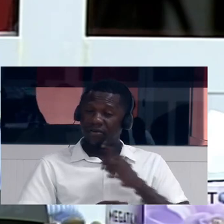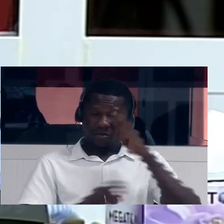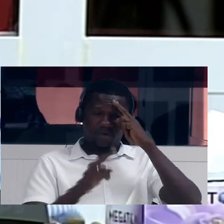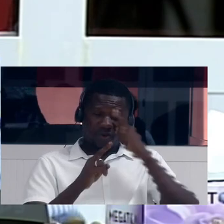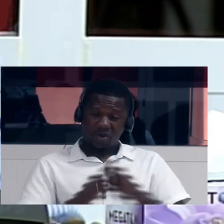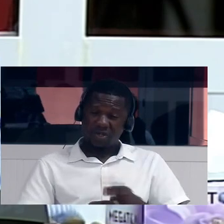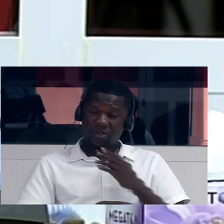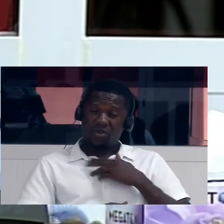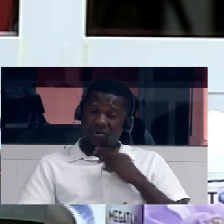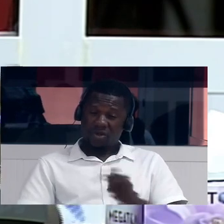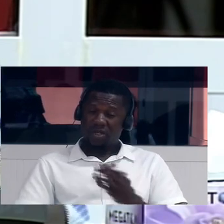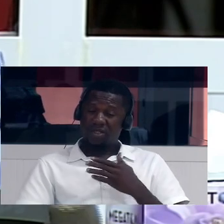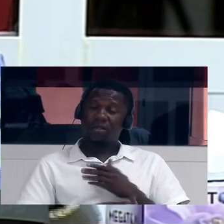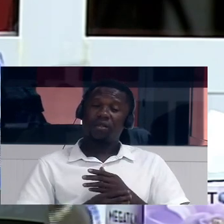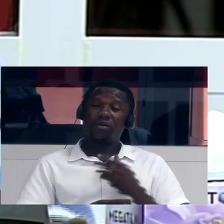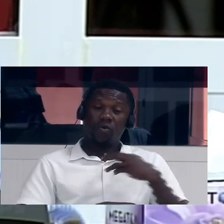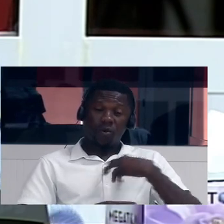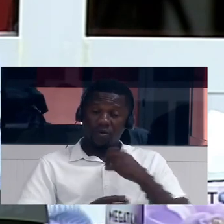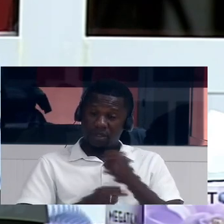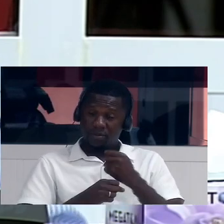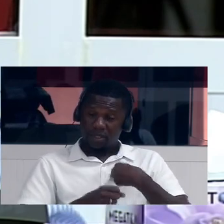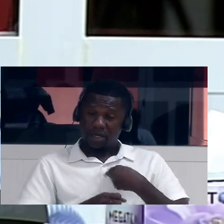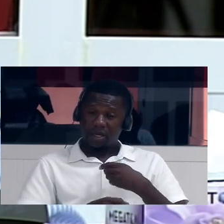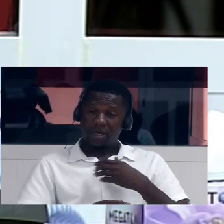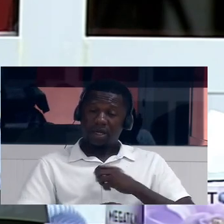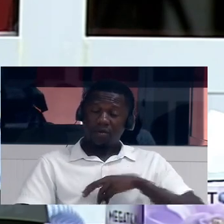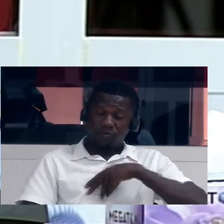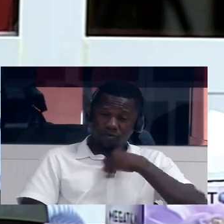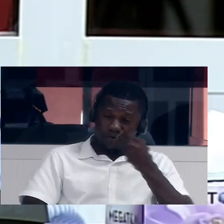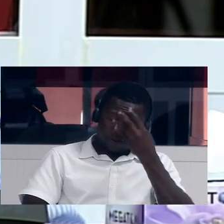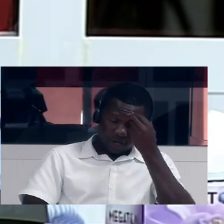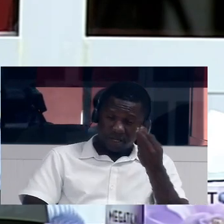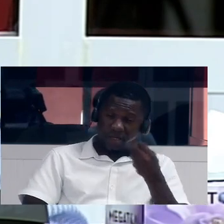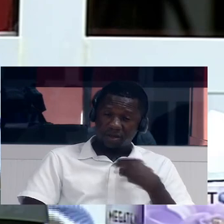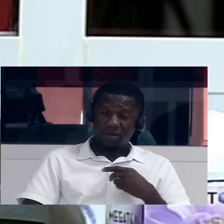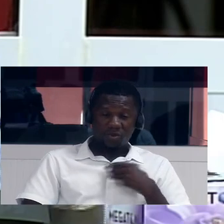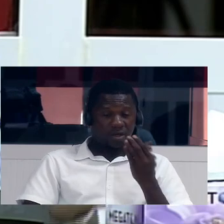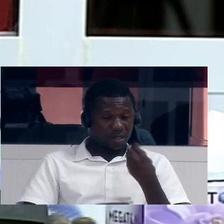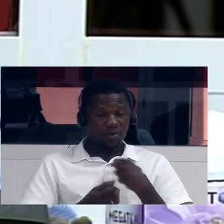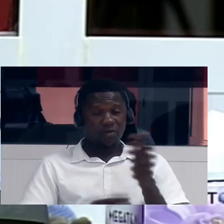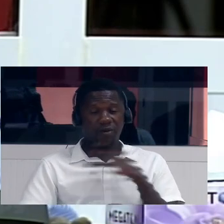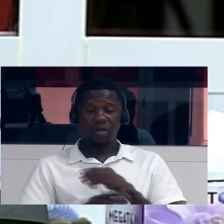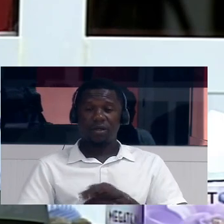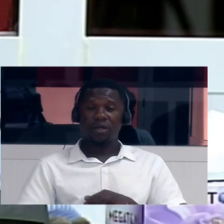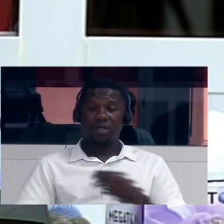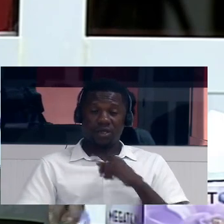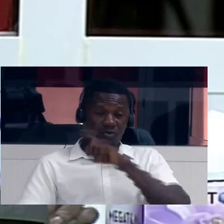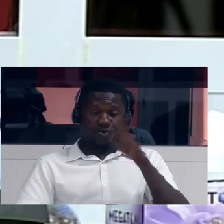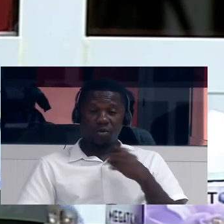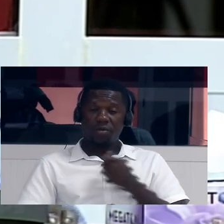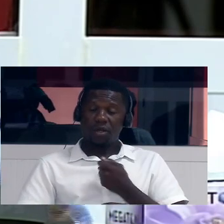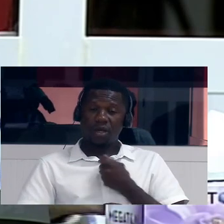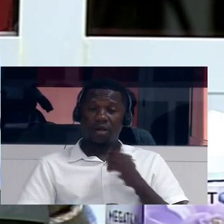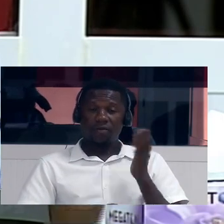And if you want to get me angry, just tell me lies. I'll fall out with you. It doesn't matter who you are. And this question of being afraid. If